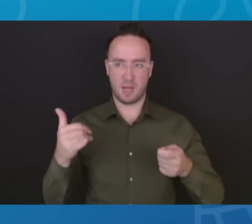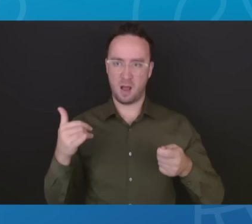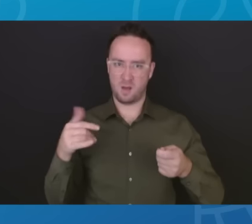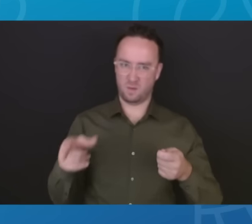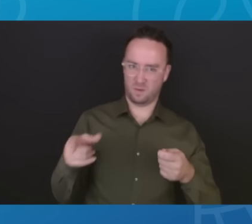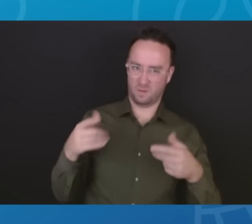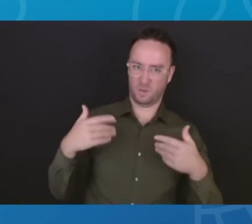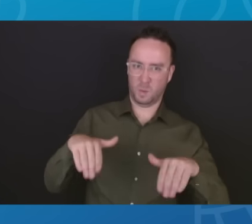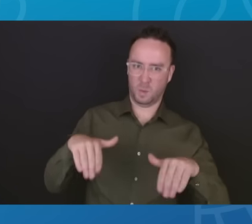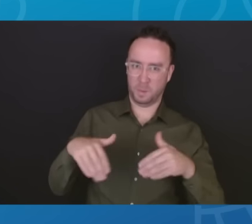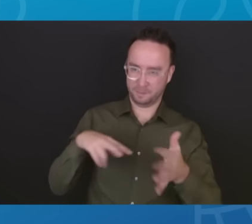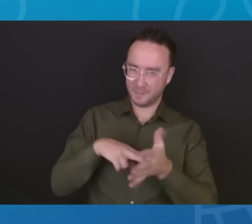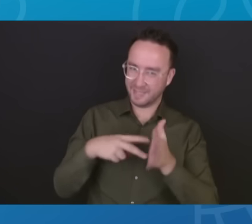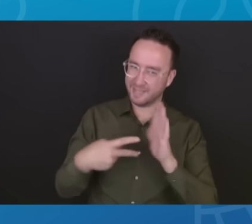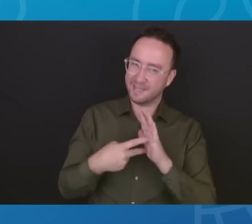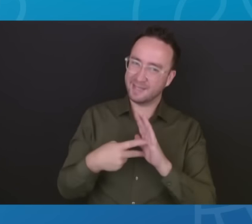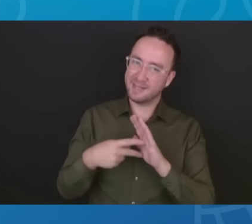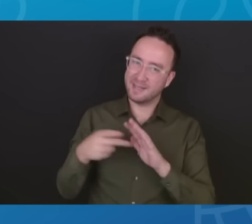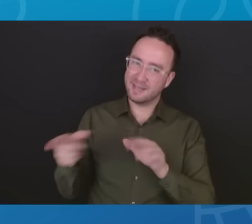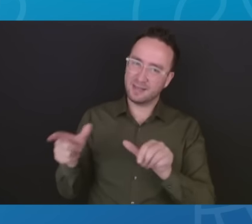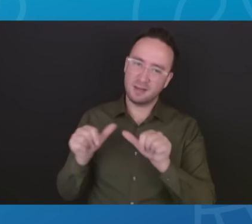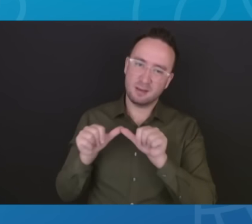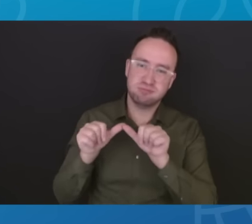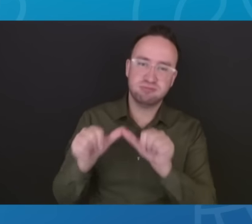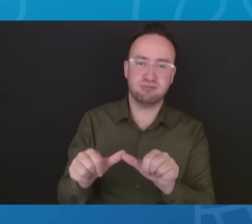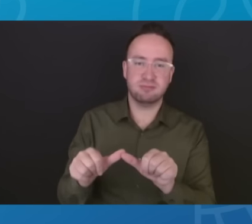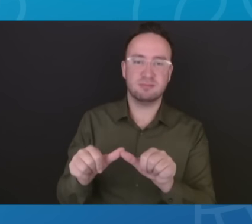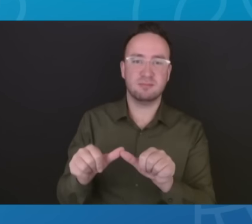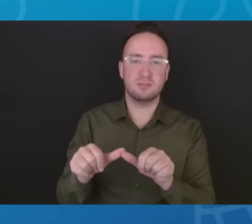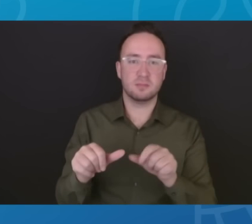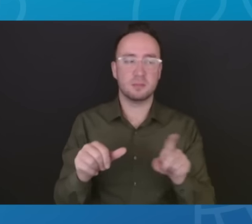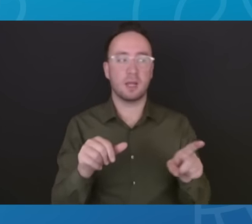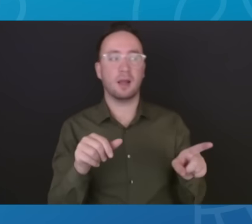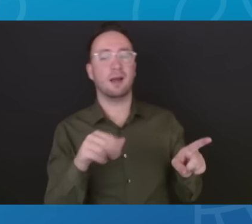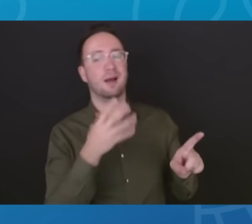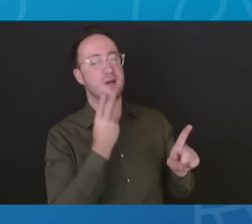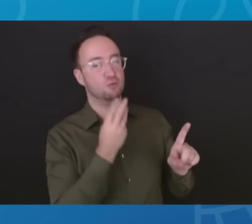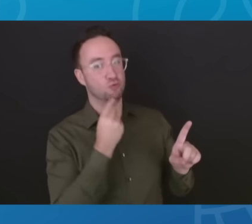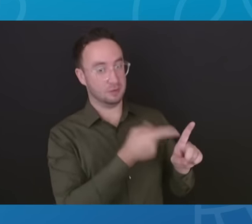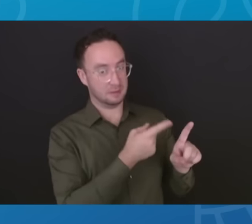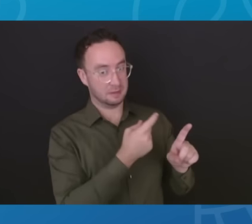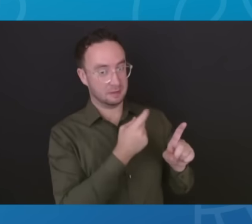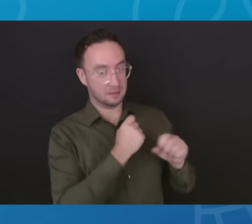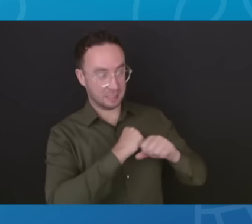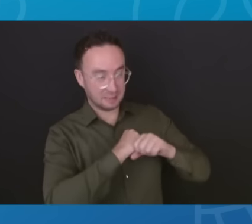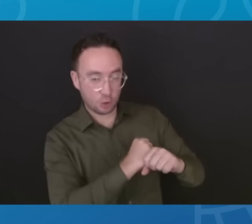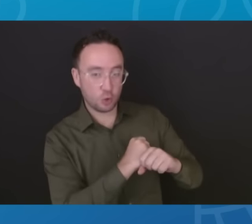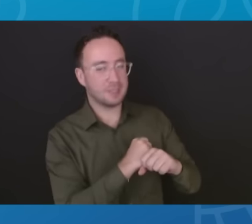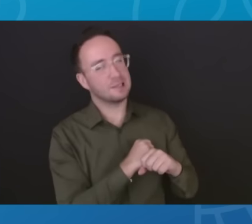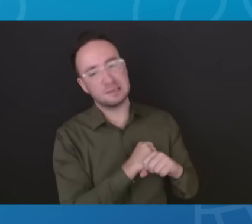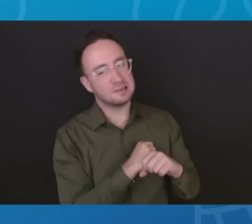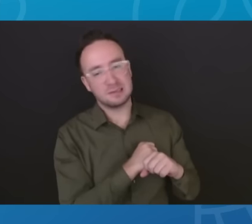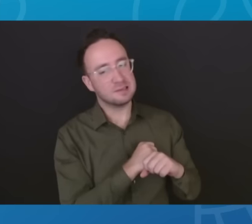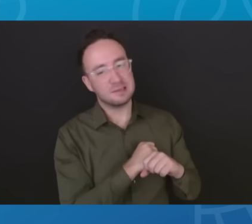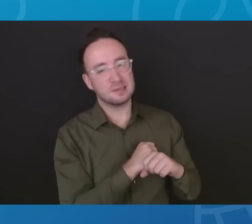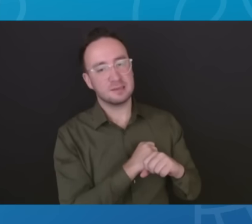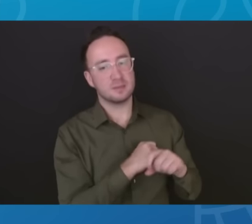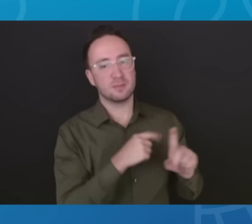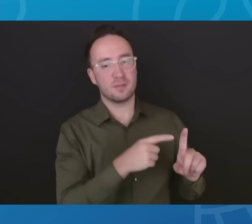at the events of the past few days where Israel is again conducting military operations in northern Gaza,